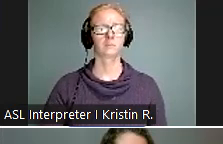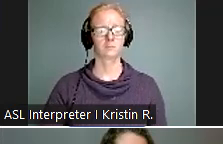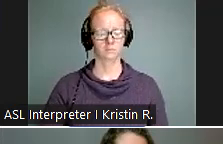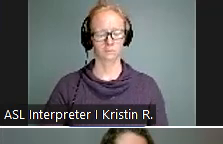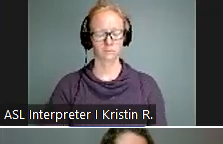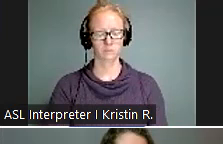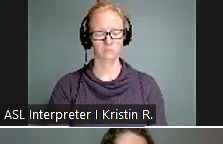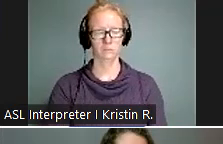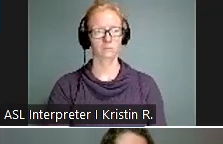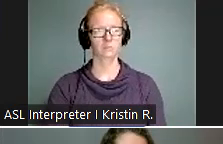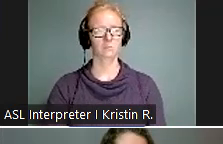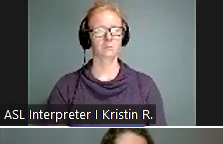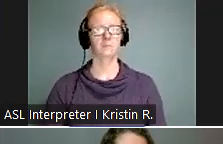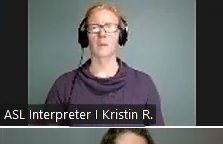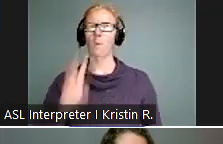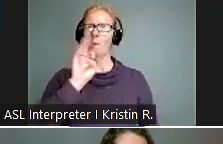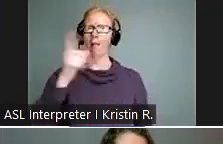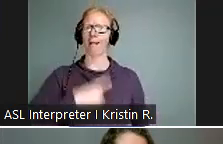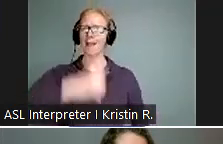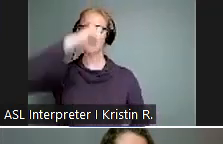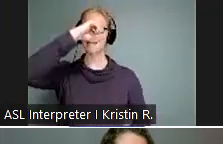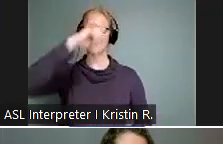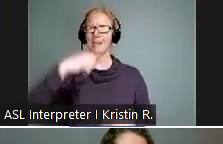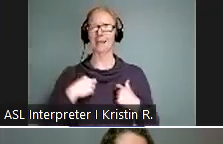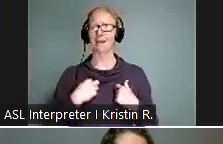Well, I think